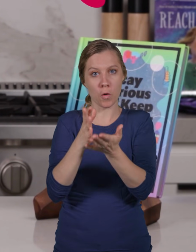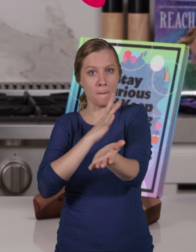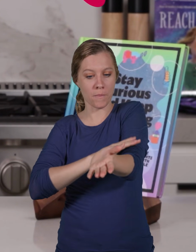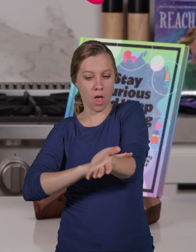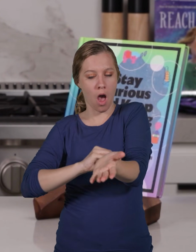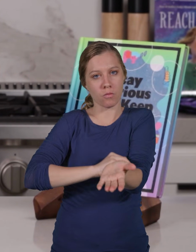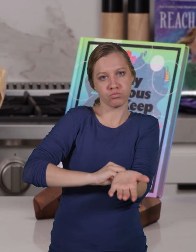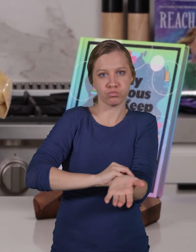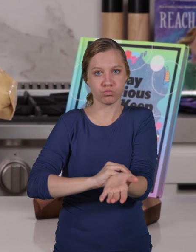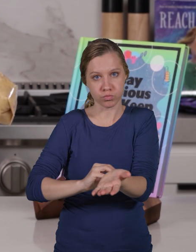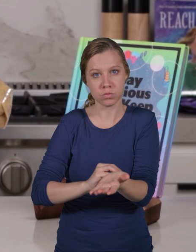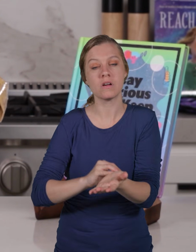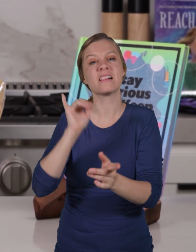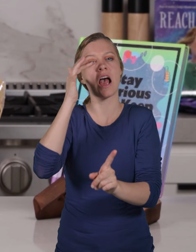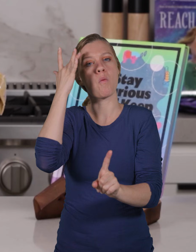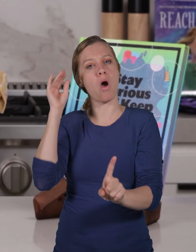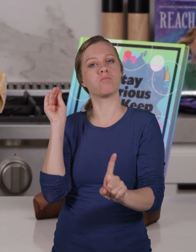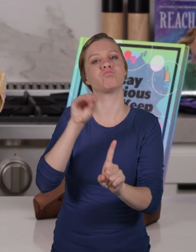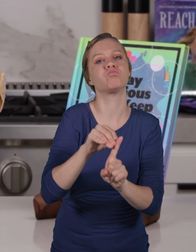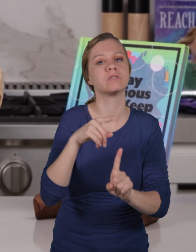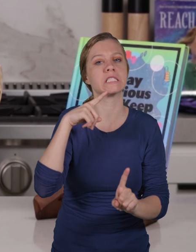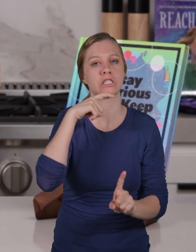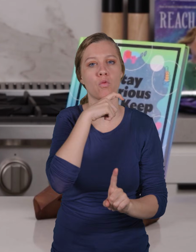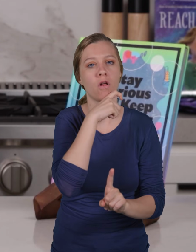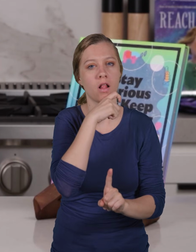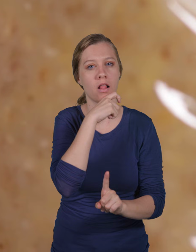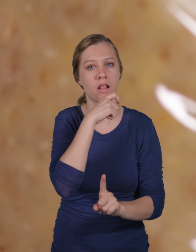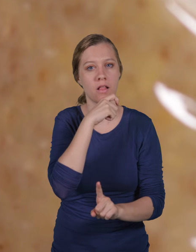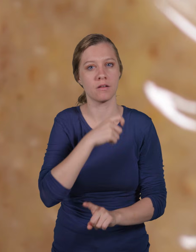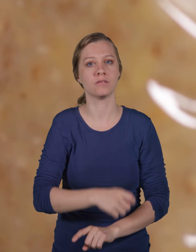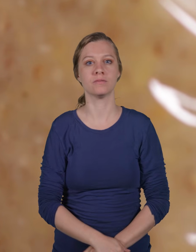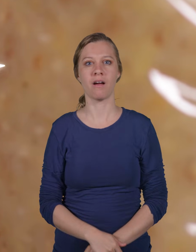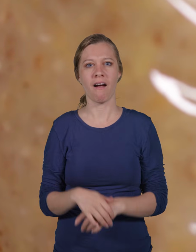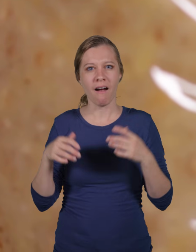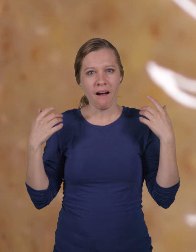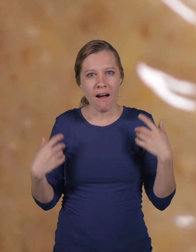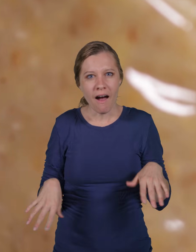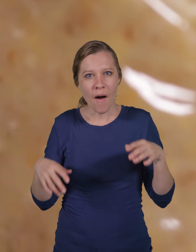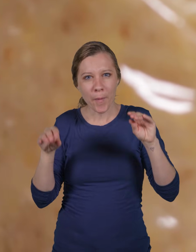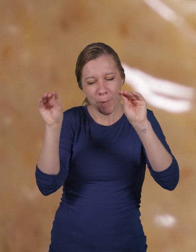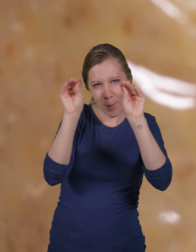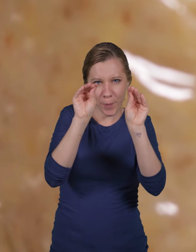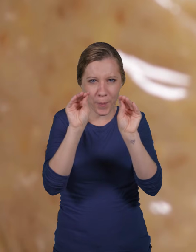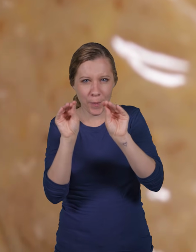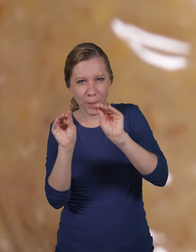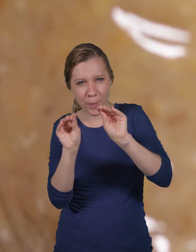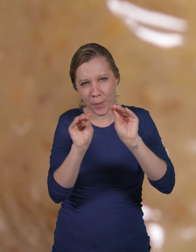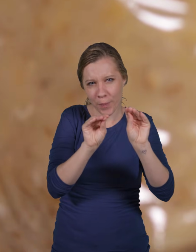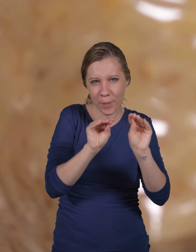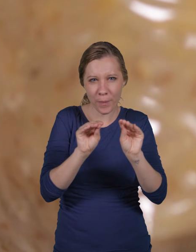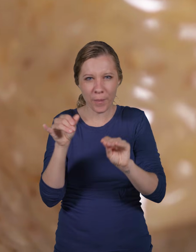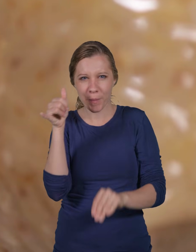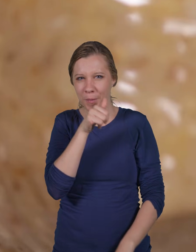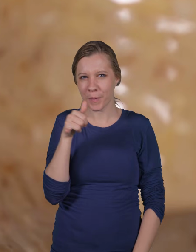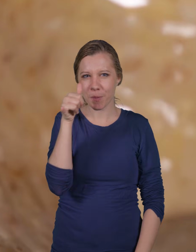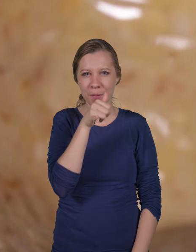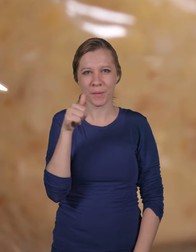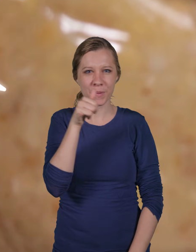throughout our blood, which is why they put it in cereal. Whoa, look at them go.